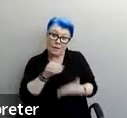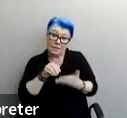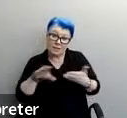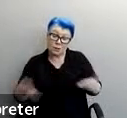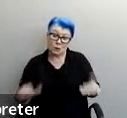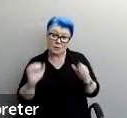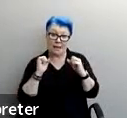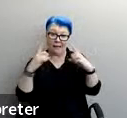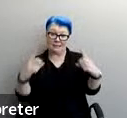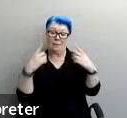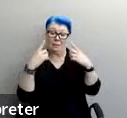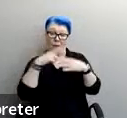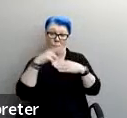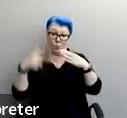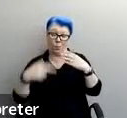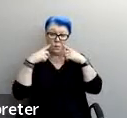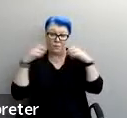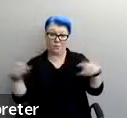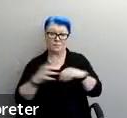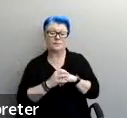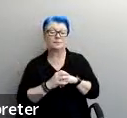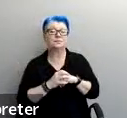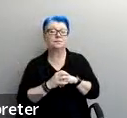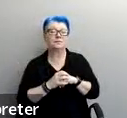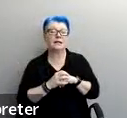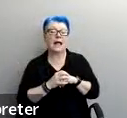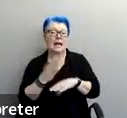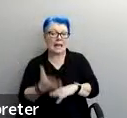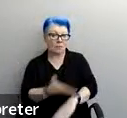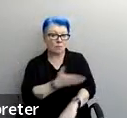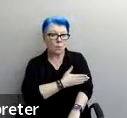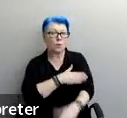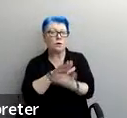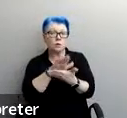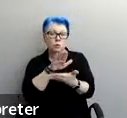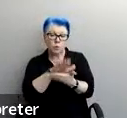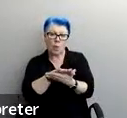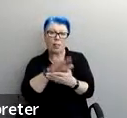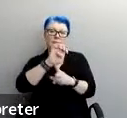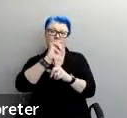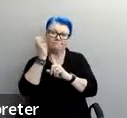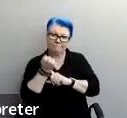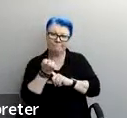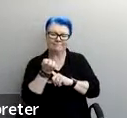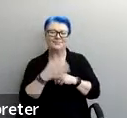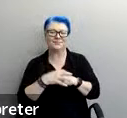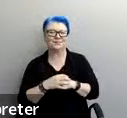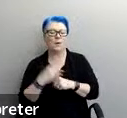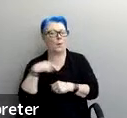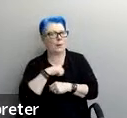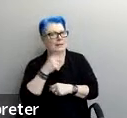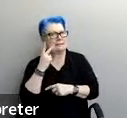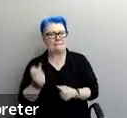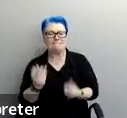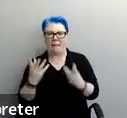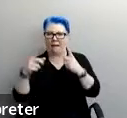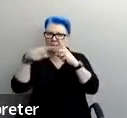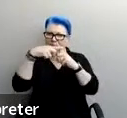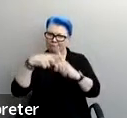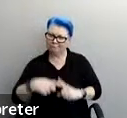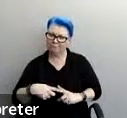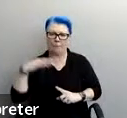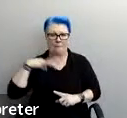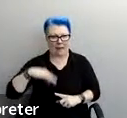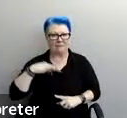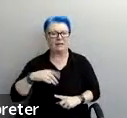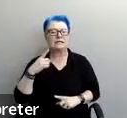outcomes and provide more positive school climates. So we see many benefits from implementing MTSS. As Molly alluded to in her